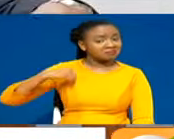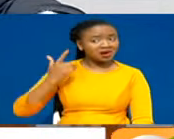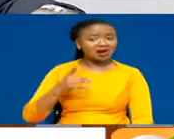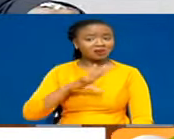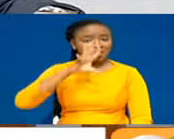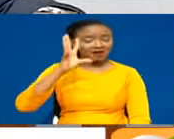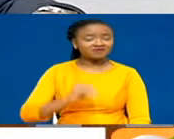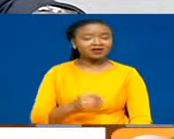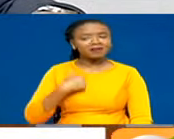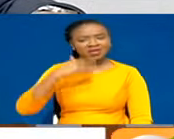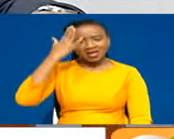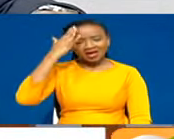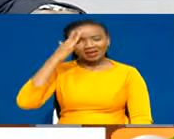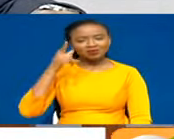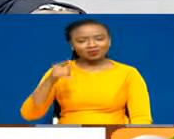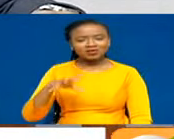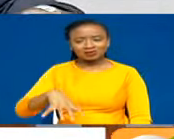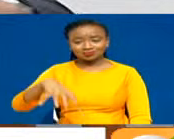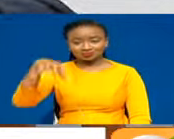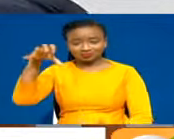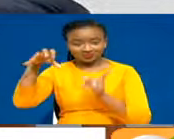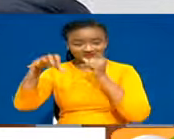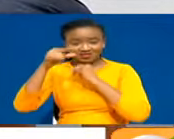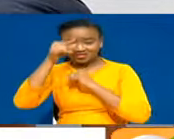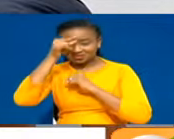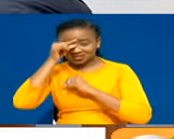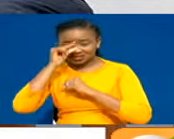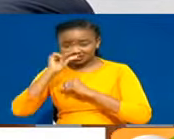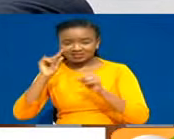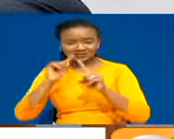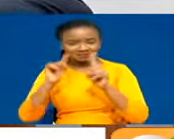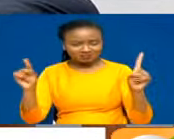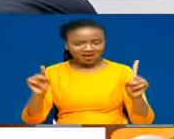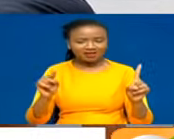is where he grew up, you know, but I've had the